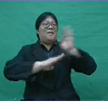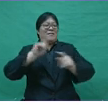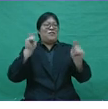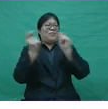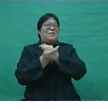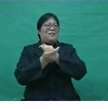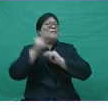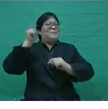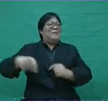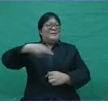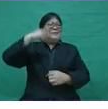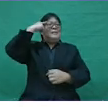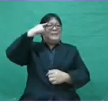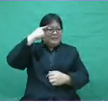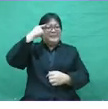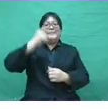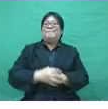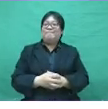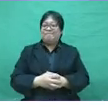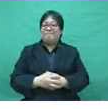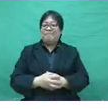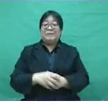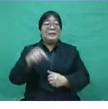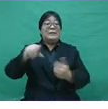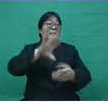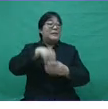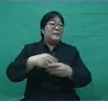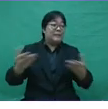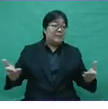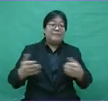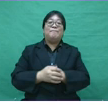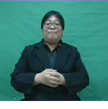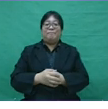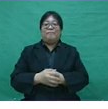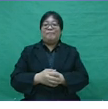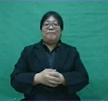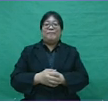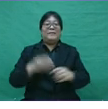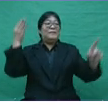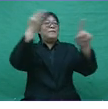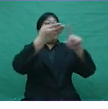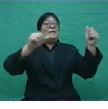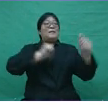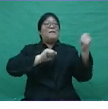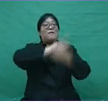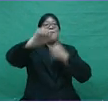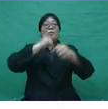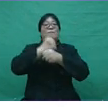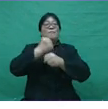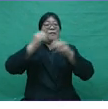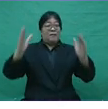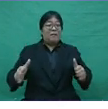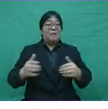need to be considered as well. These include the earnings of self-employed workers are